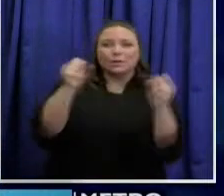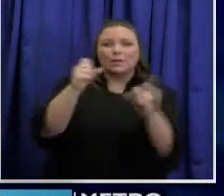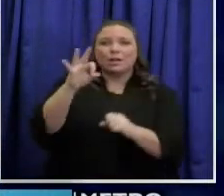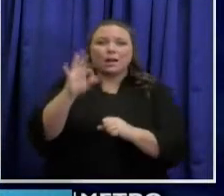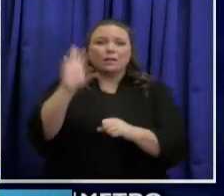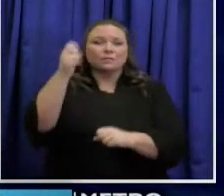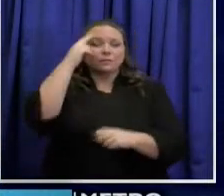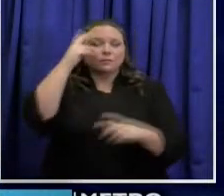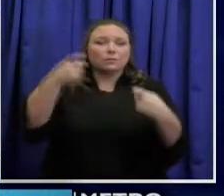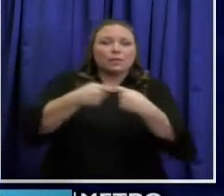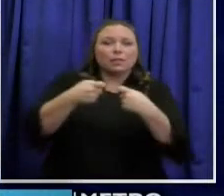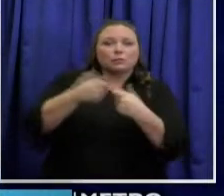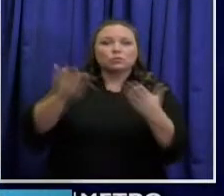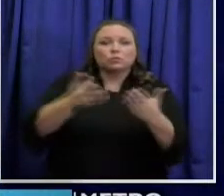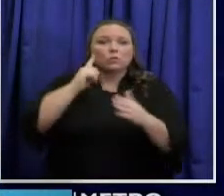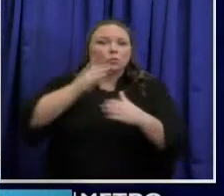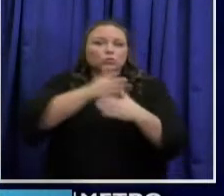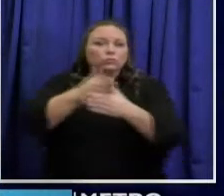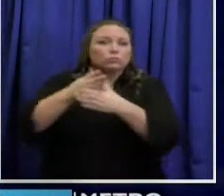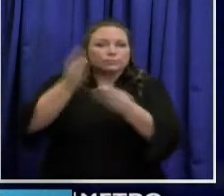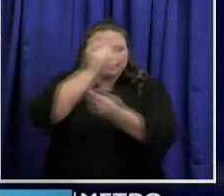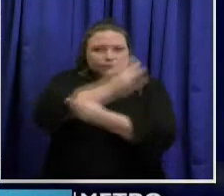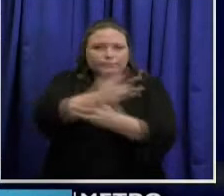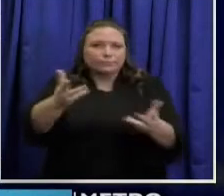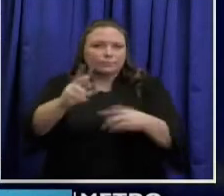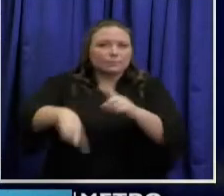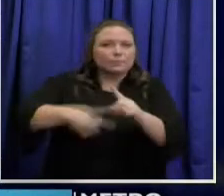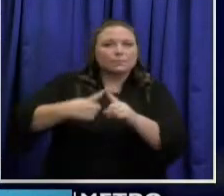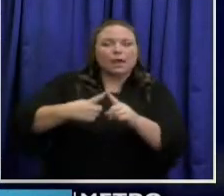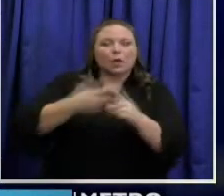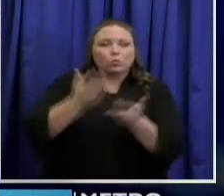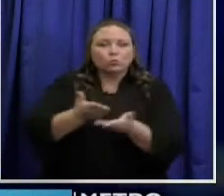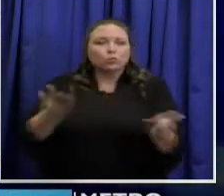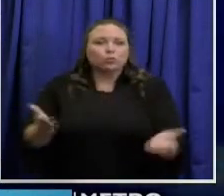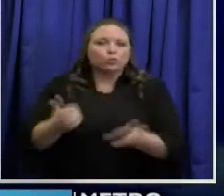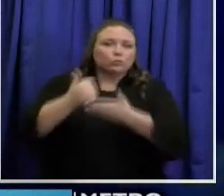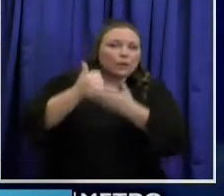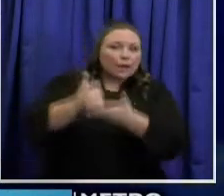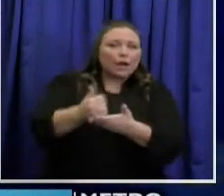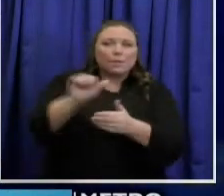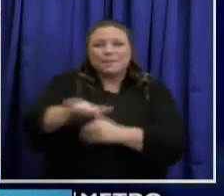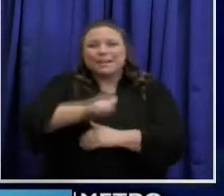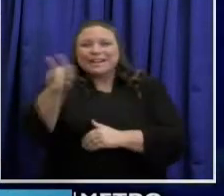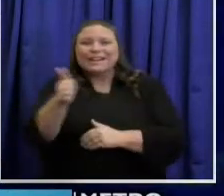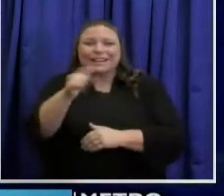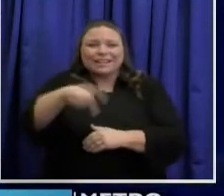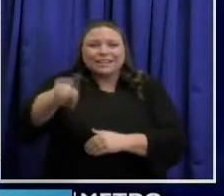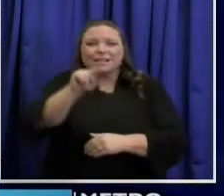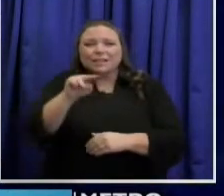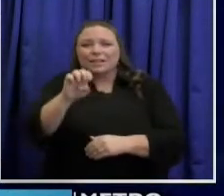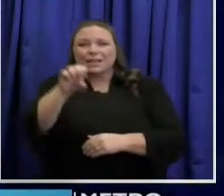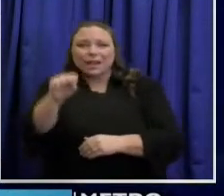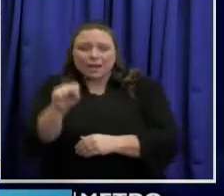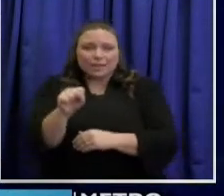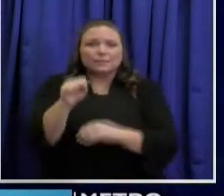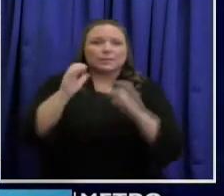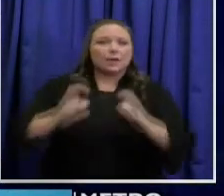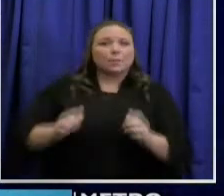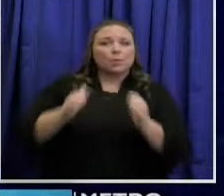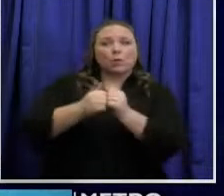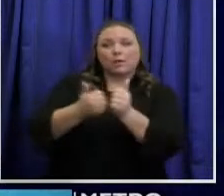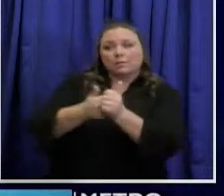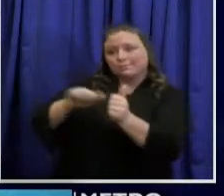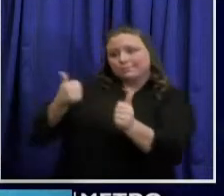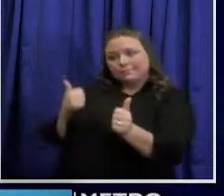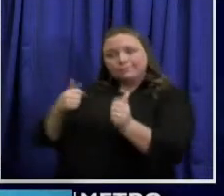Service. DeCosta will share an update about the resources available to help NES customers with past due electric